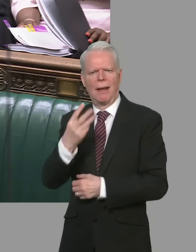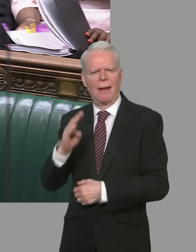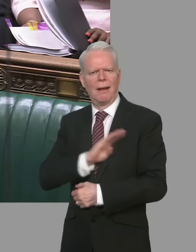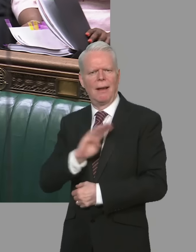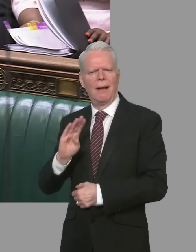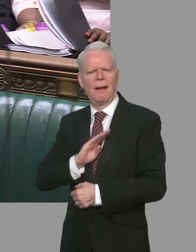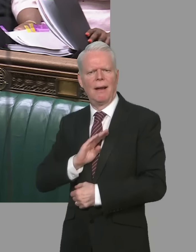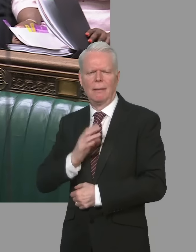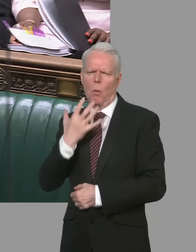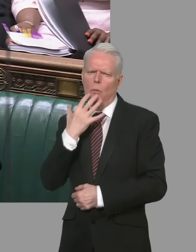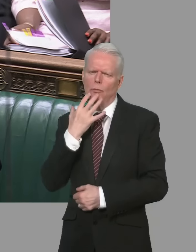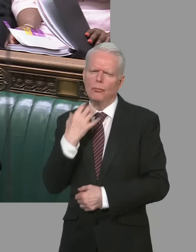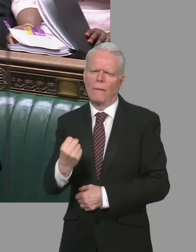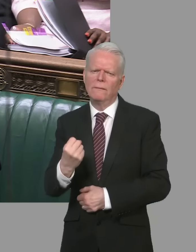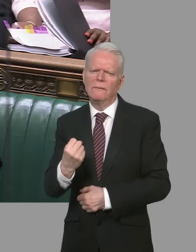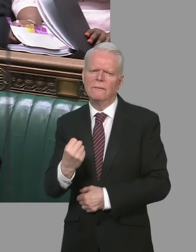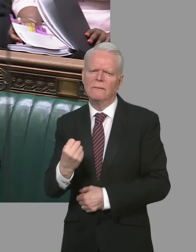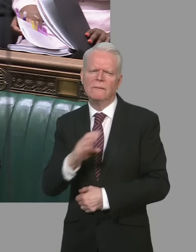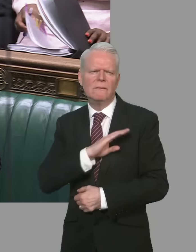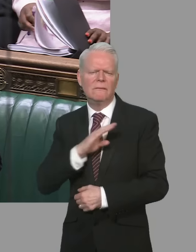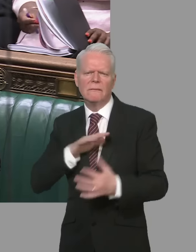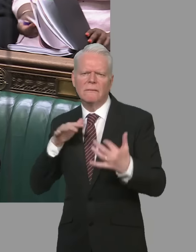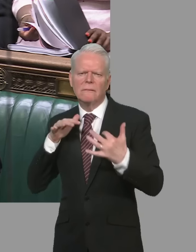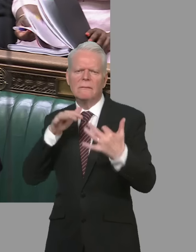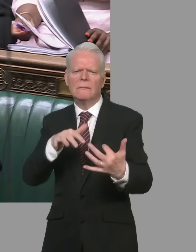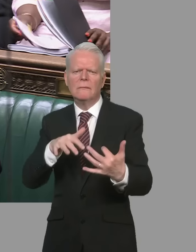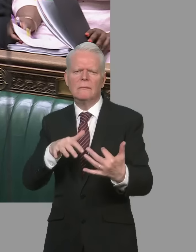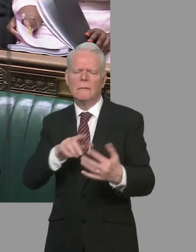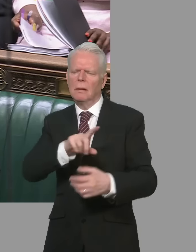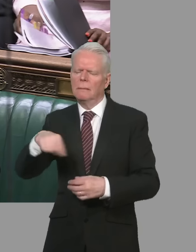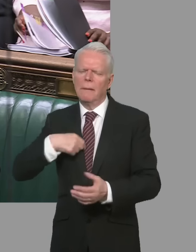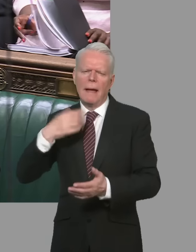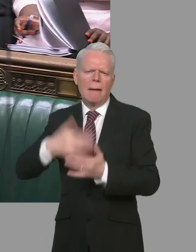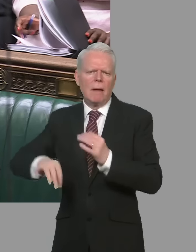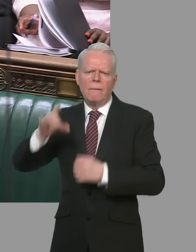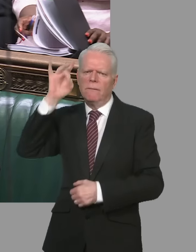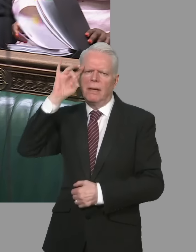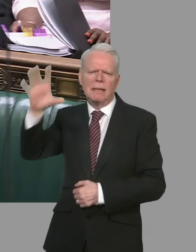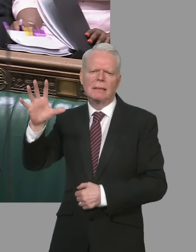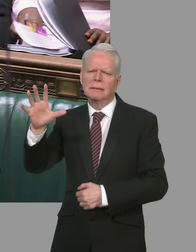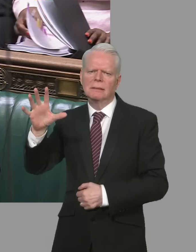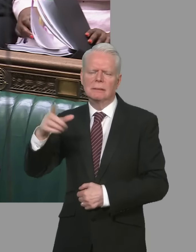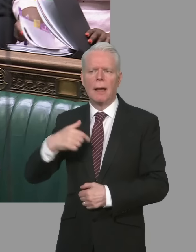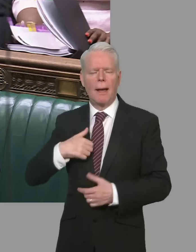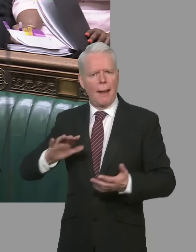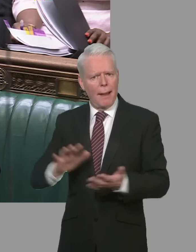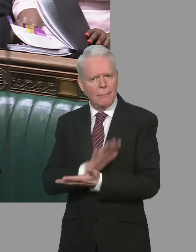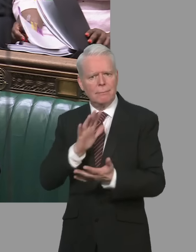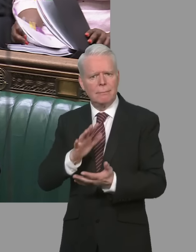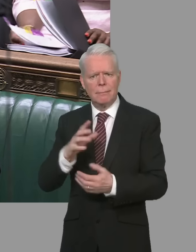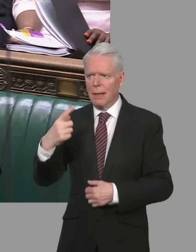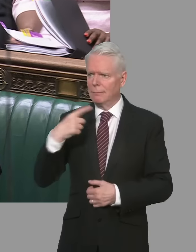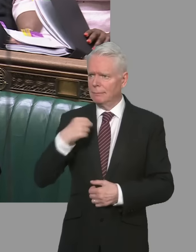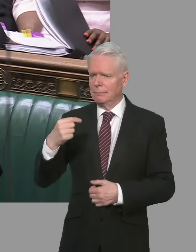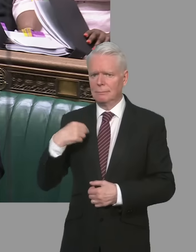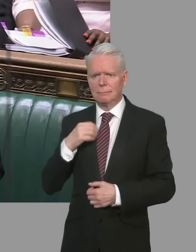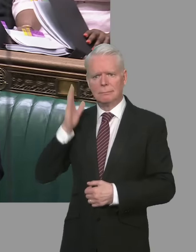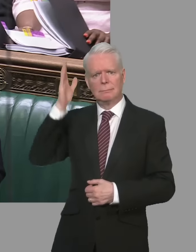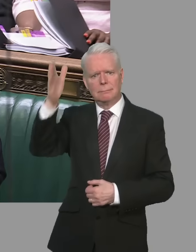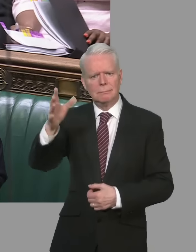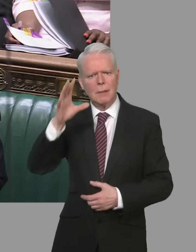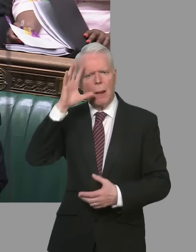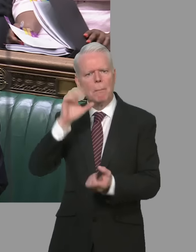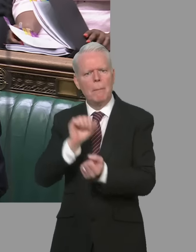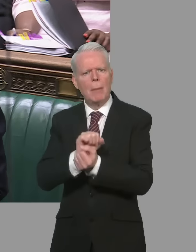unveiled. Can I also pay tribute to all those serving today in the Middle East, shooting down threats from our allies